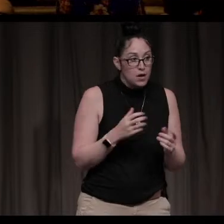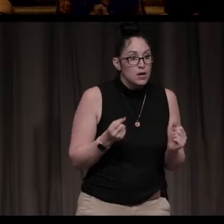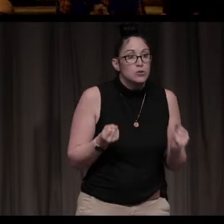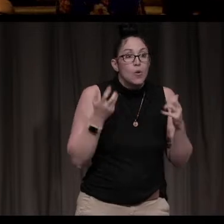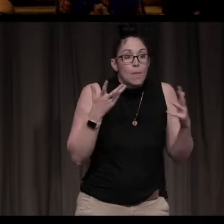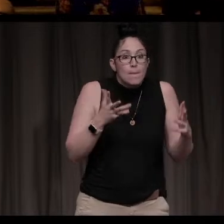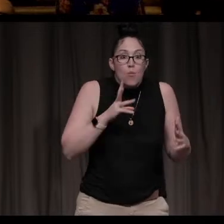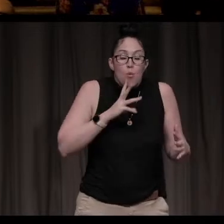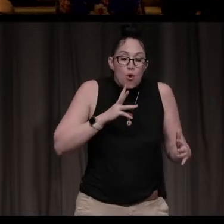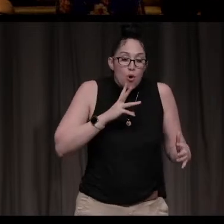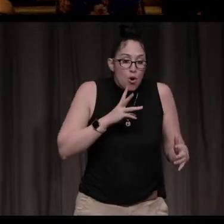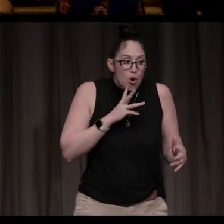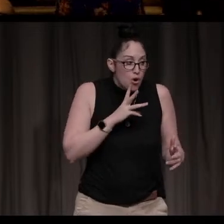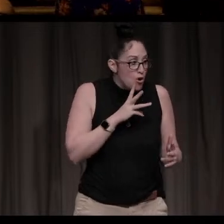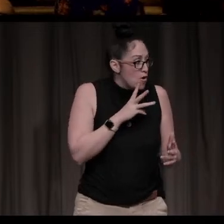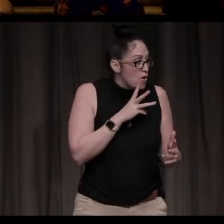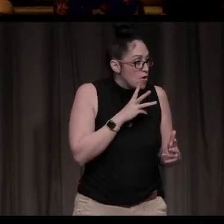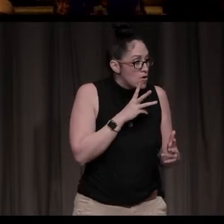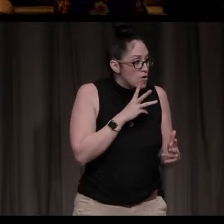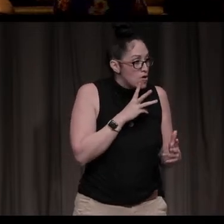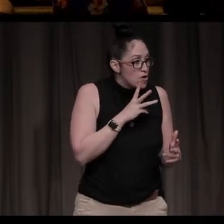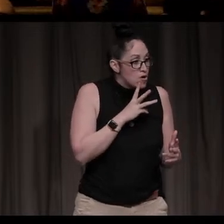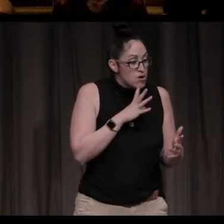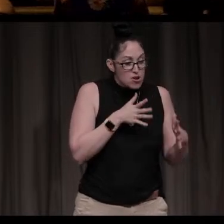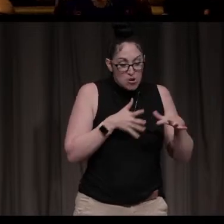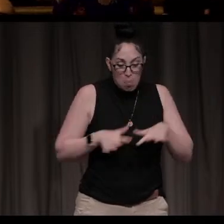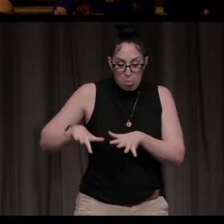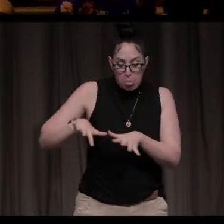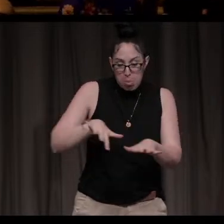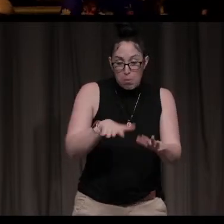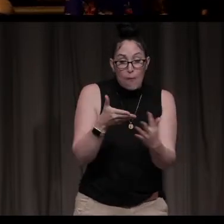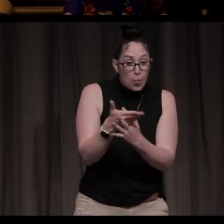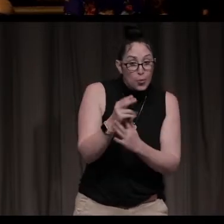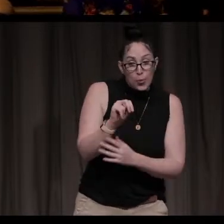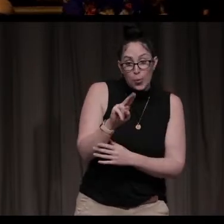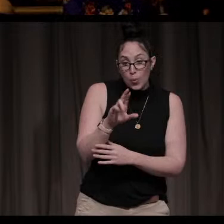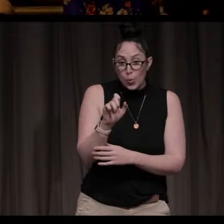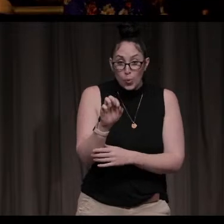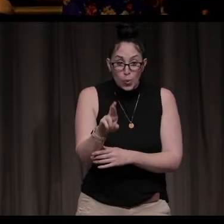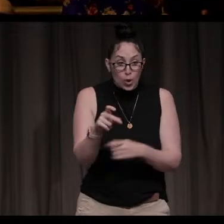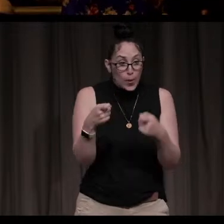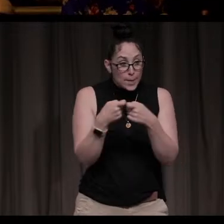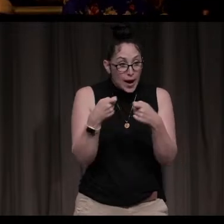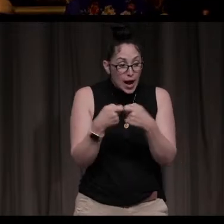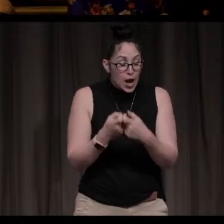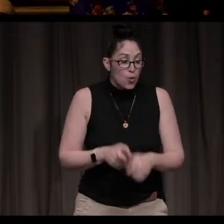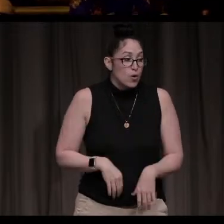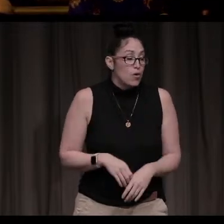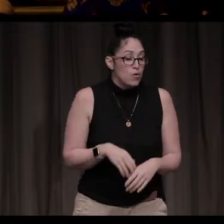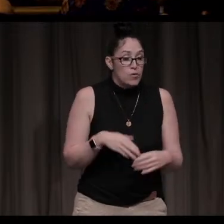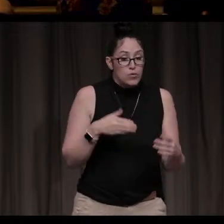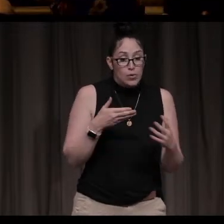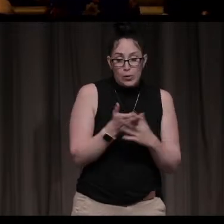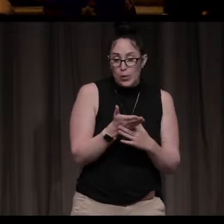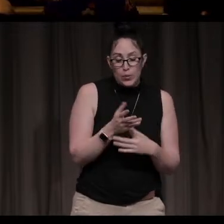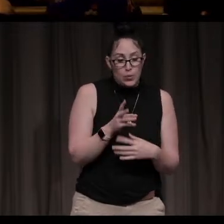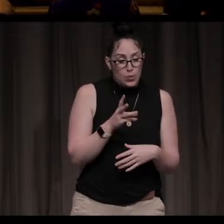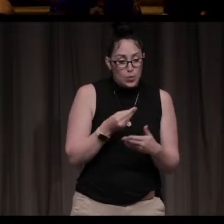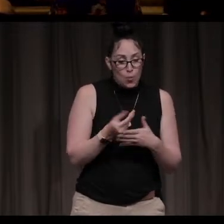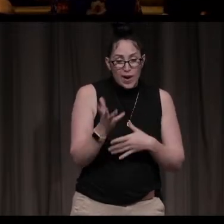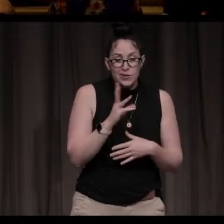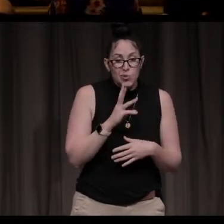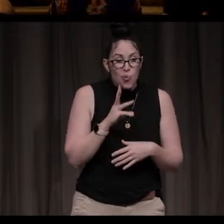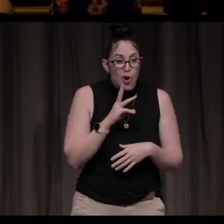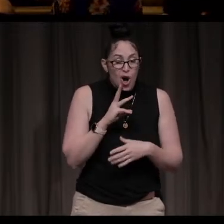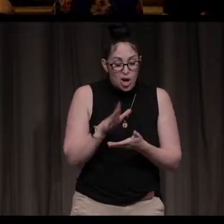water are flowing through nuclear power plants, through wastewater treatment plants, through the